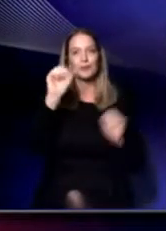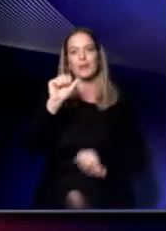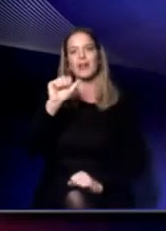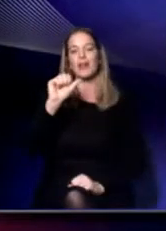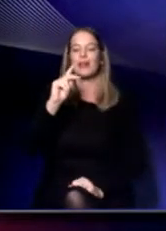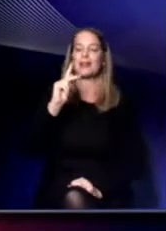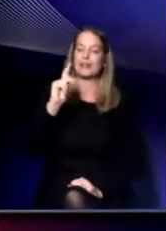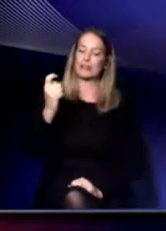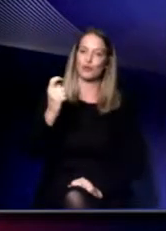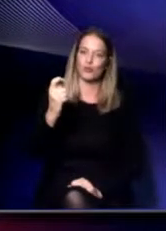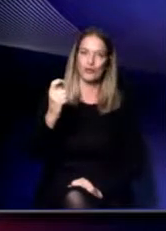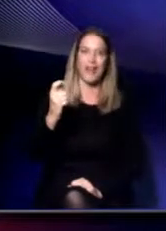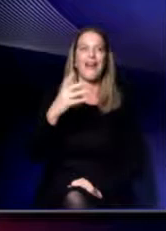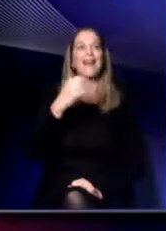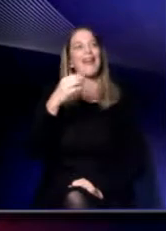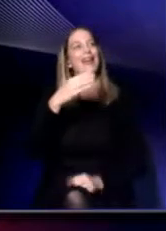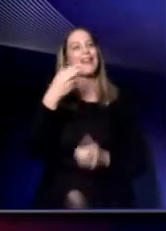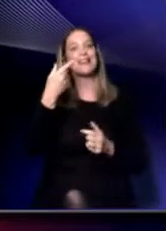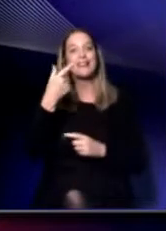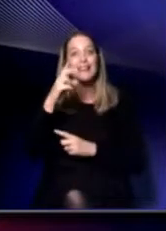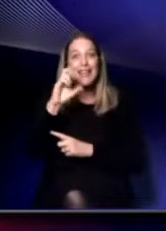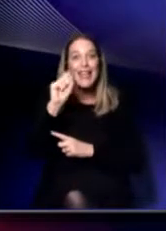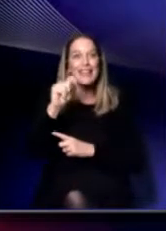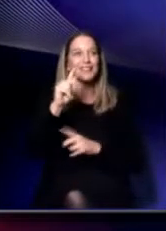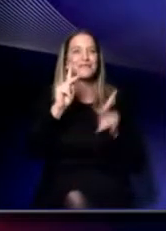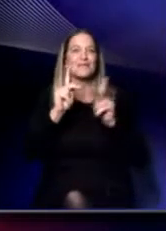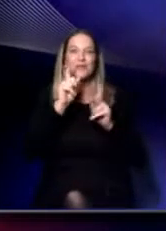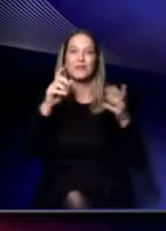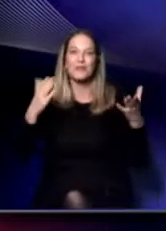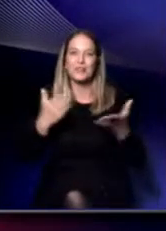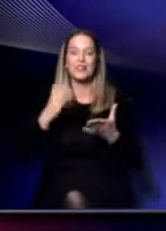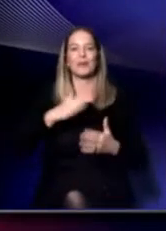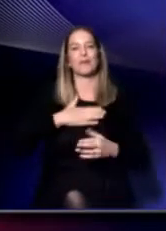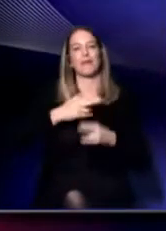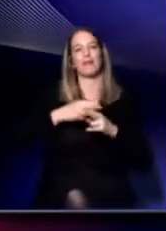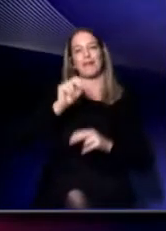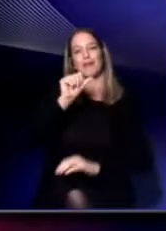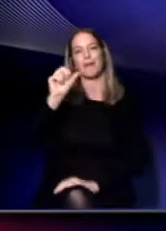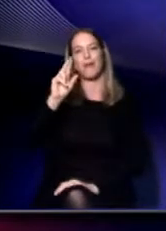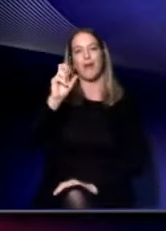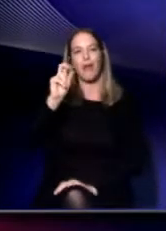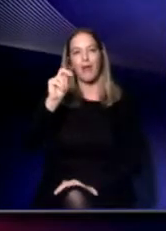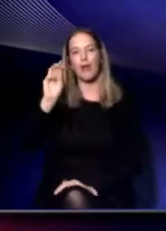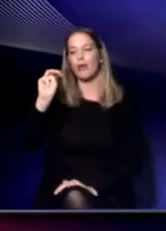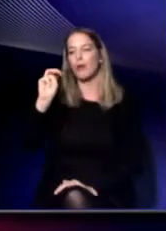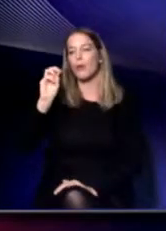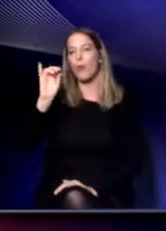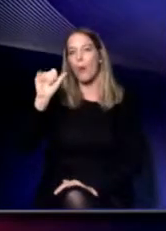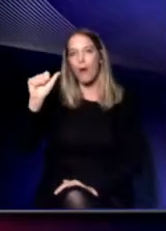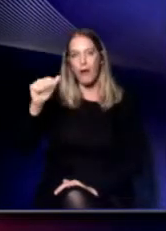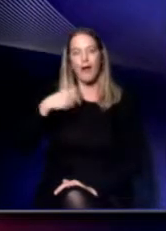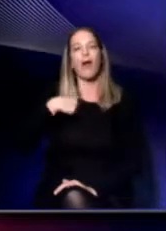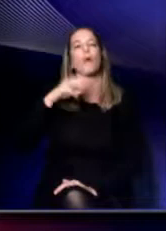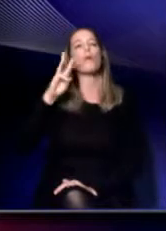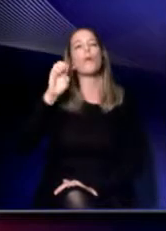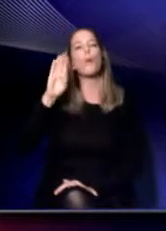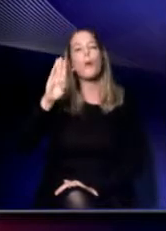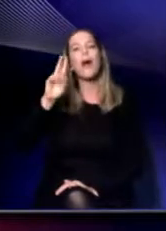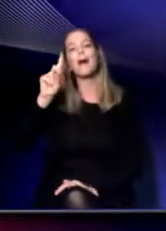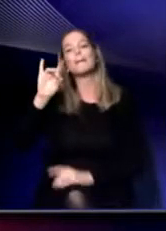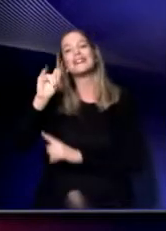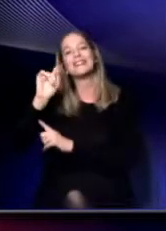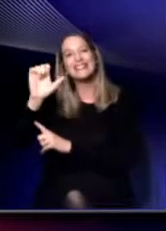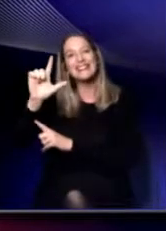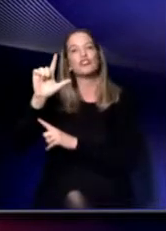attendance. My name is Aaron Moya. I'm the Web and Digital Media Manager for the Media and Communications Division, and I'll be presenting on behalf